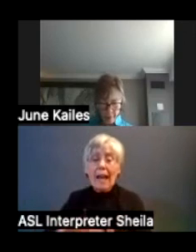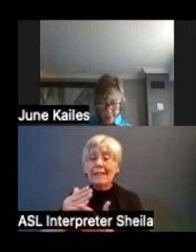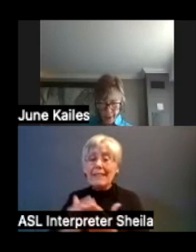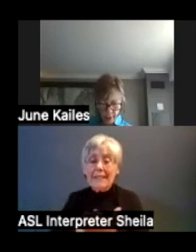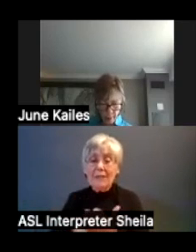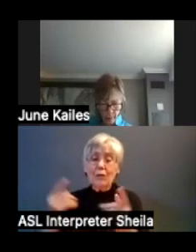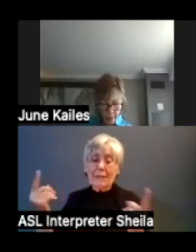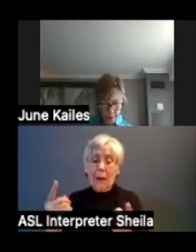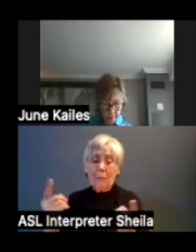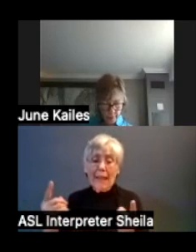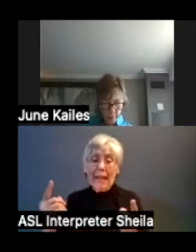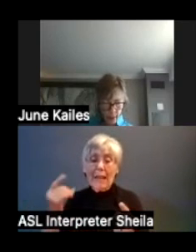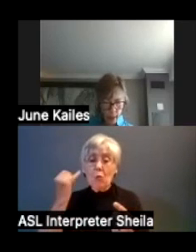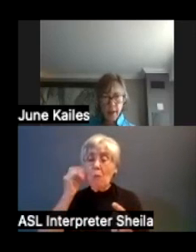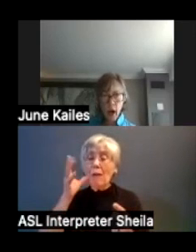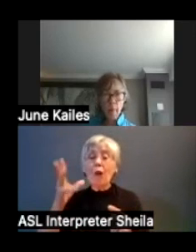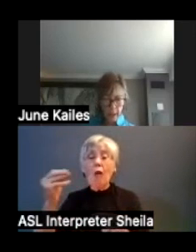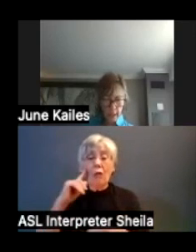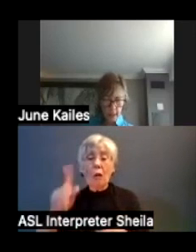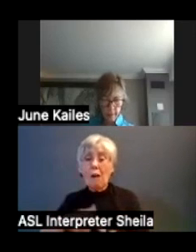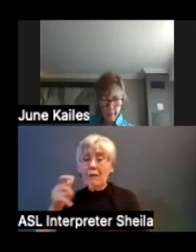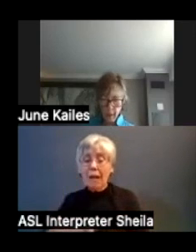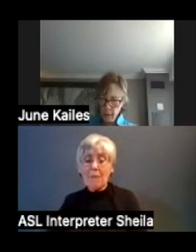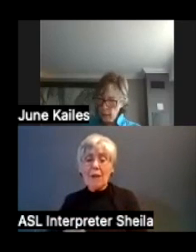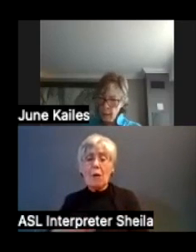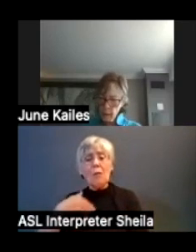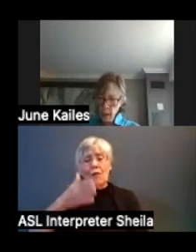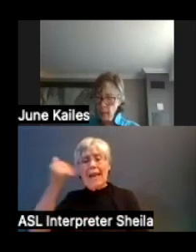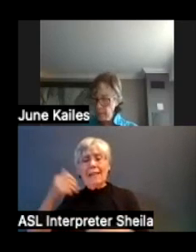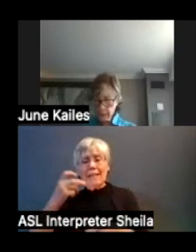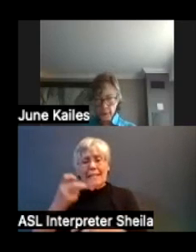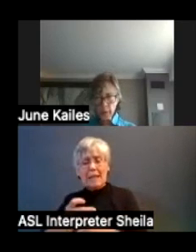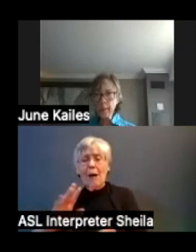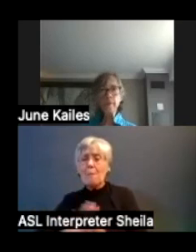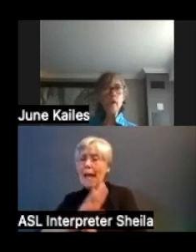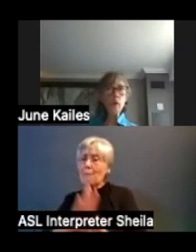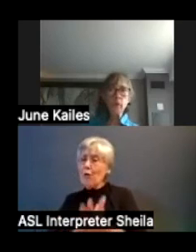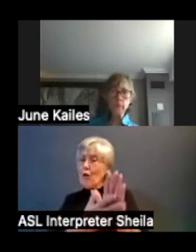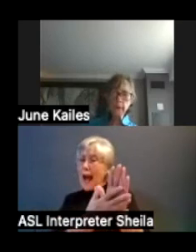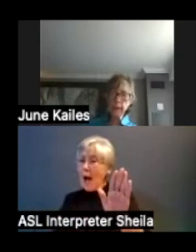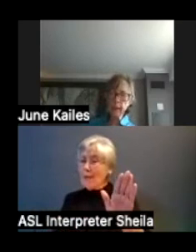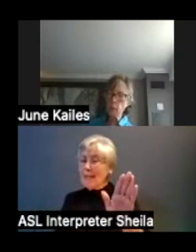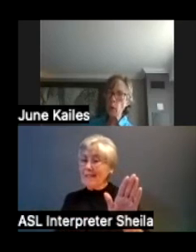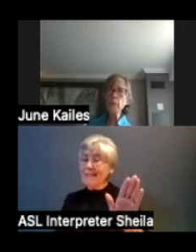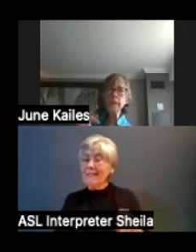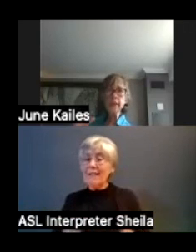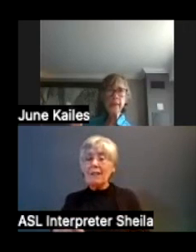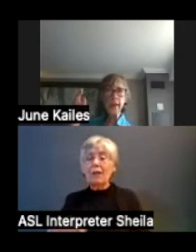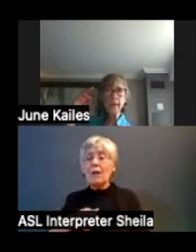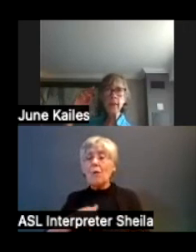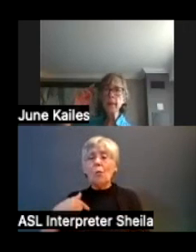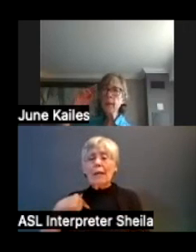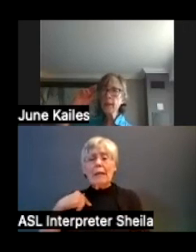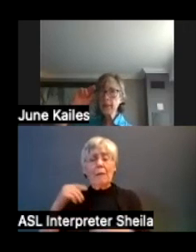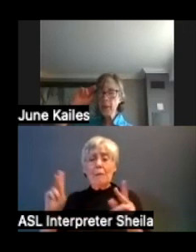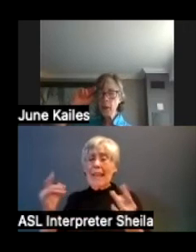we forget about hard copies of, none of us know any phone numbers anymore. We just kind